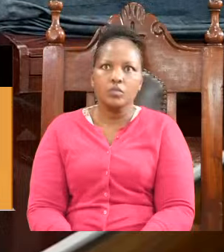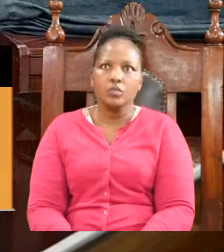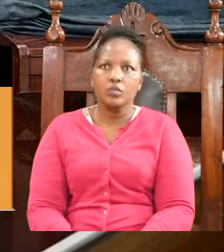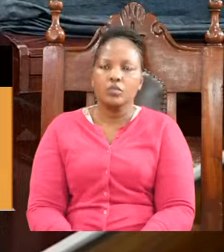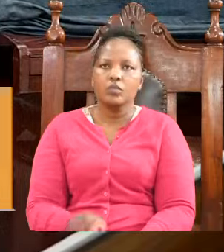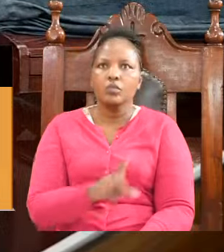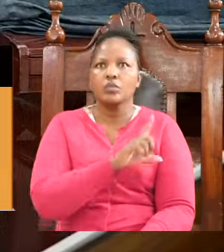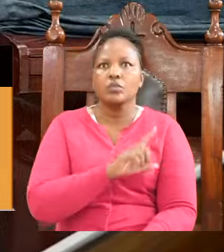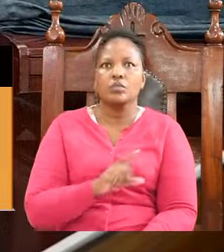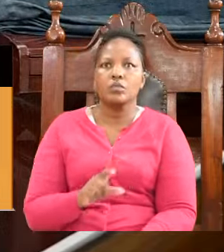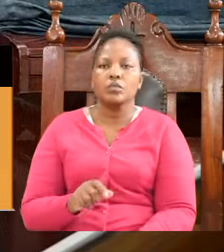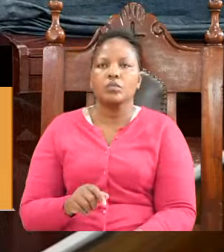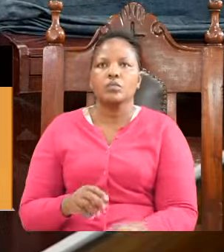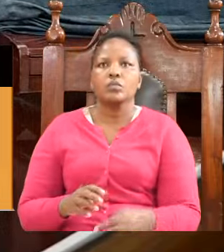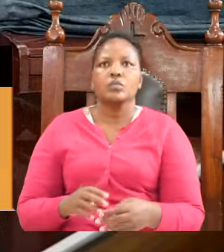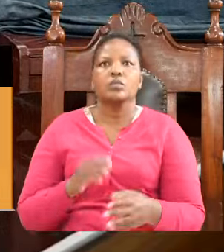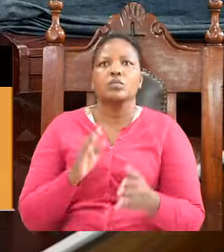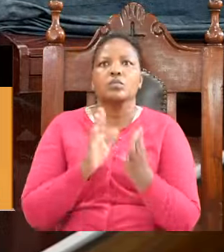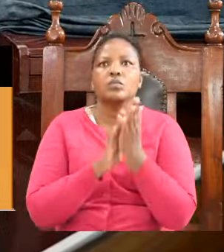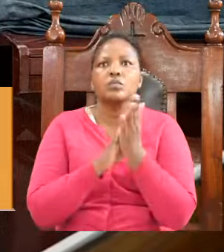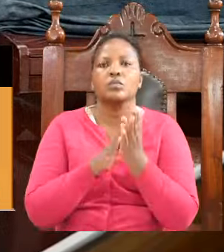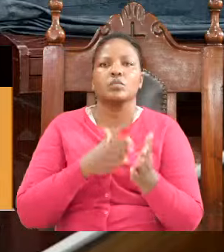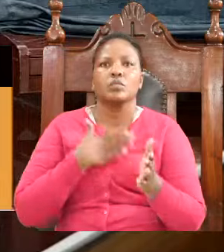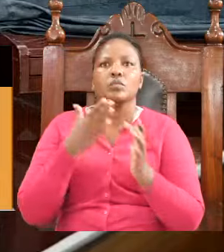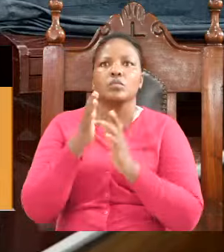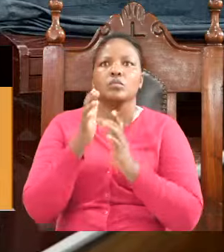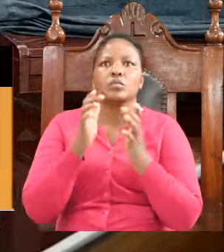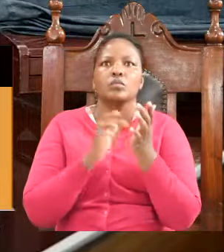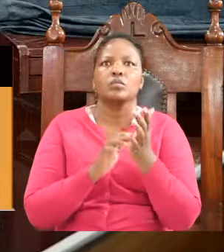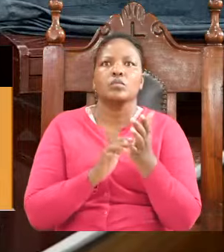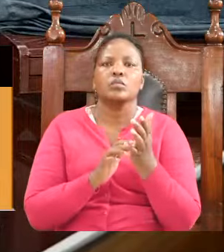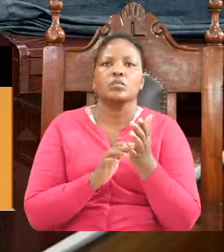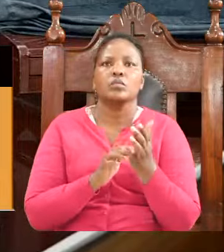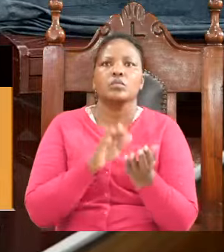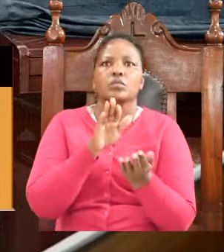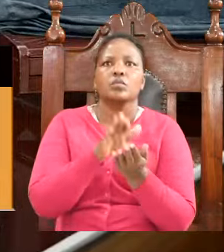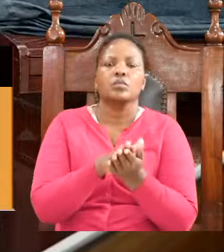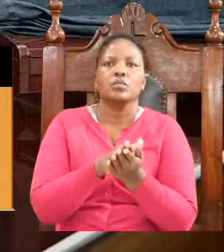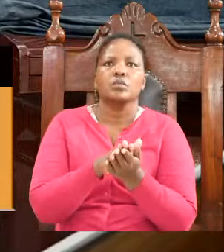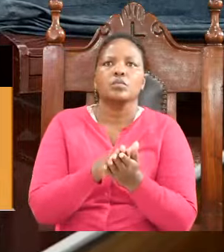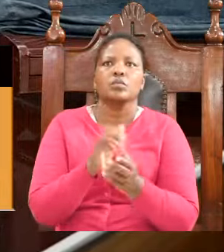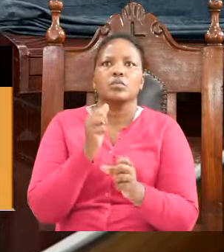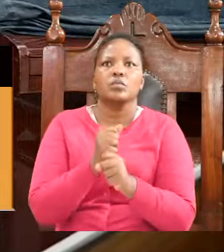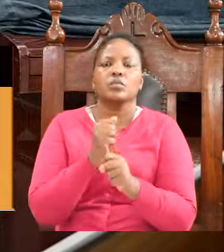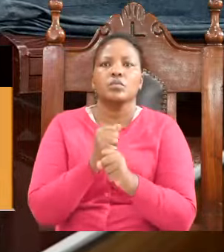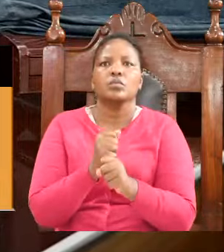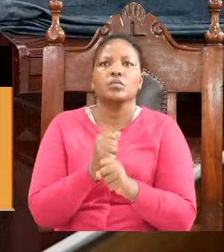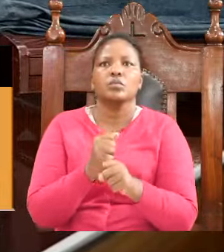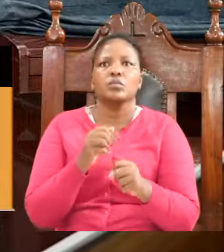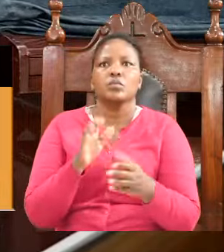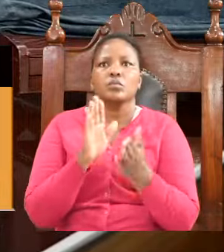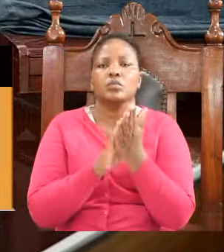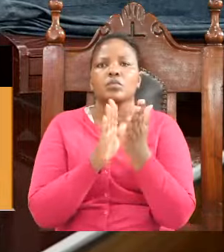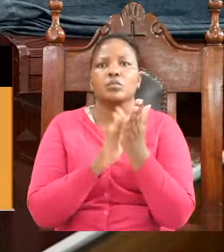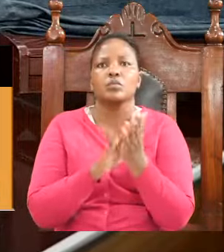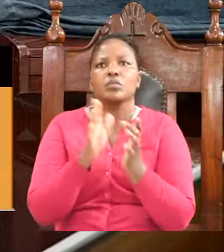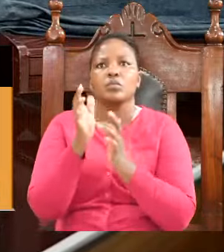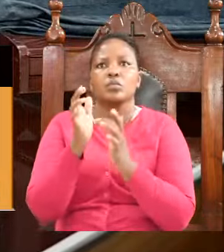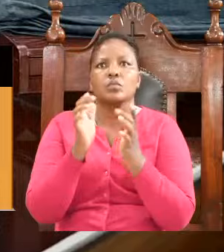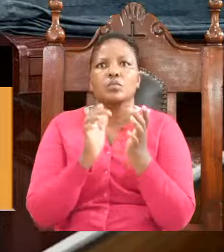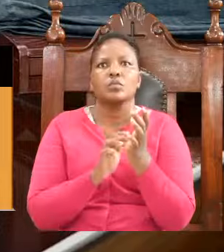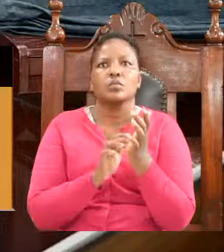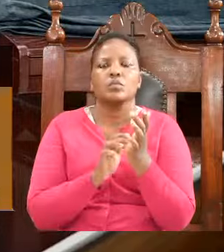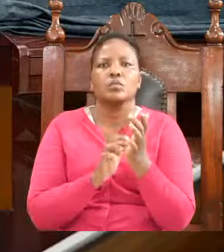keep so busy praising my Jesus. Keep so busy praising my